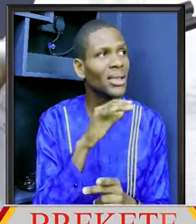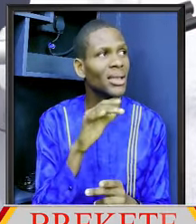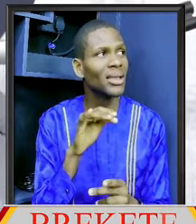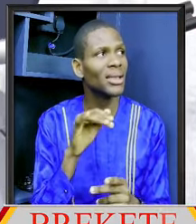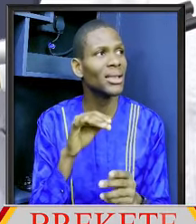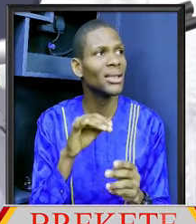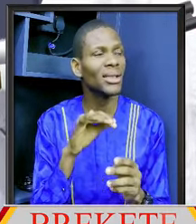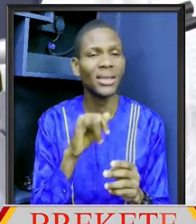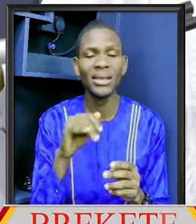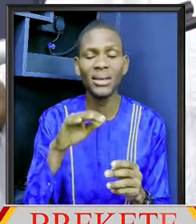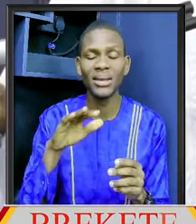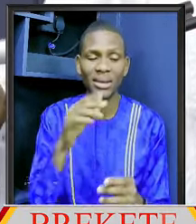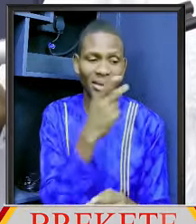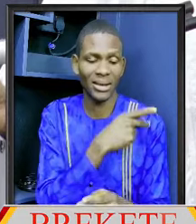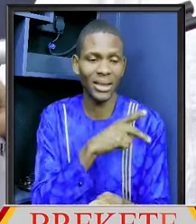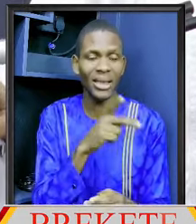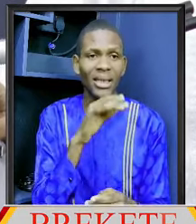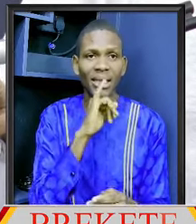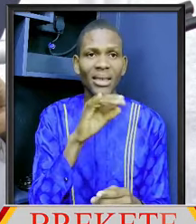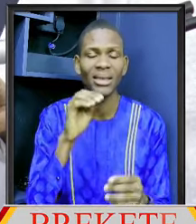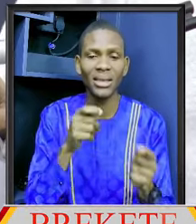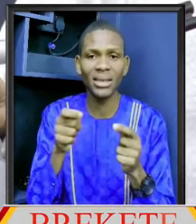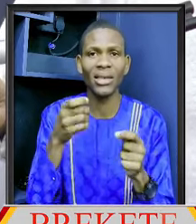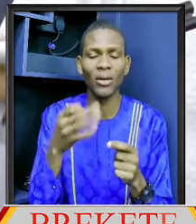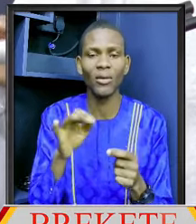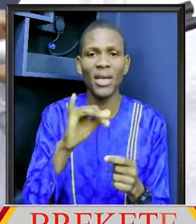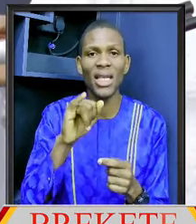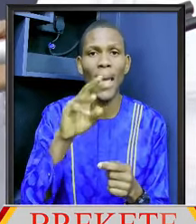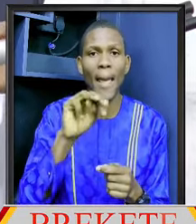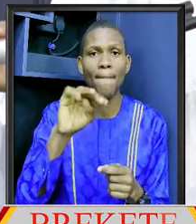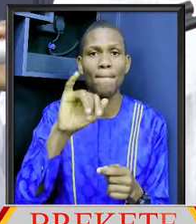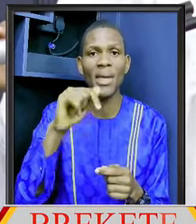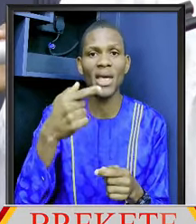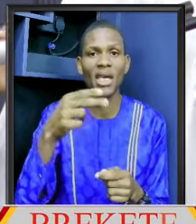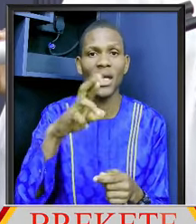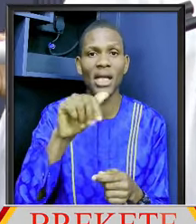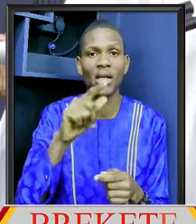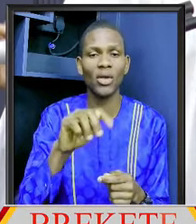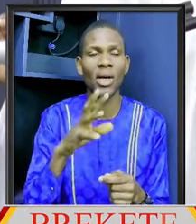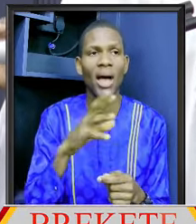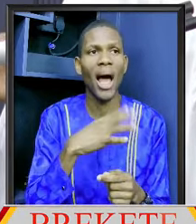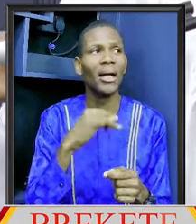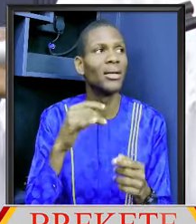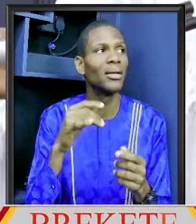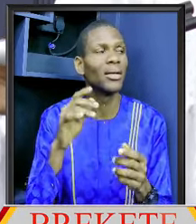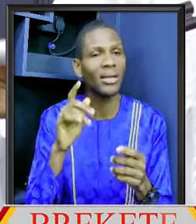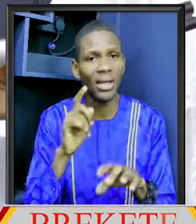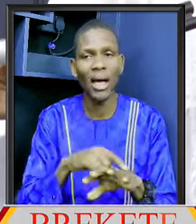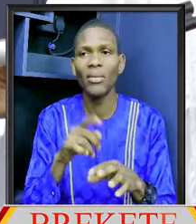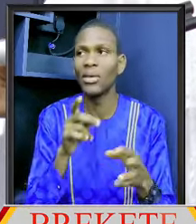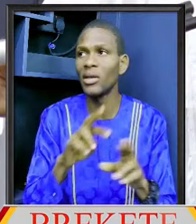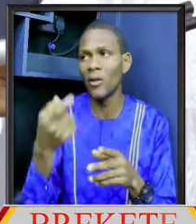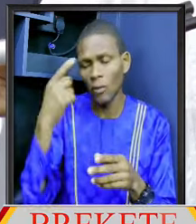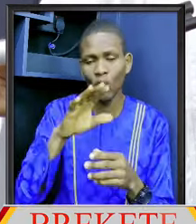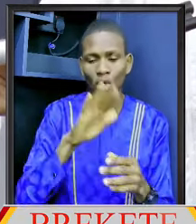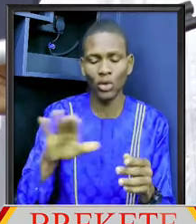of immigration passport. You can't, time don't reach for your children to